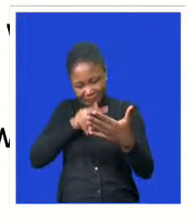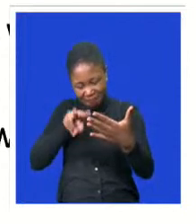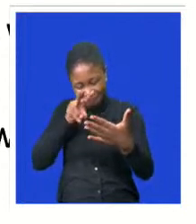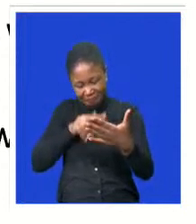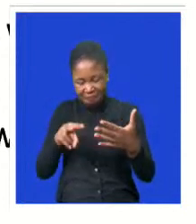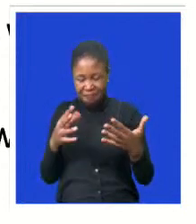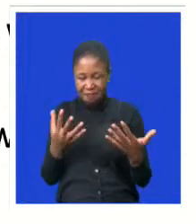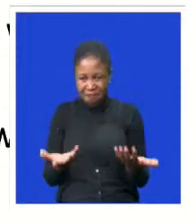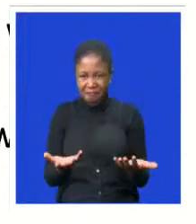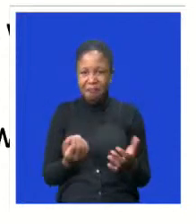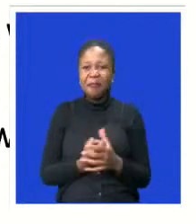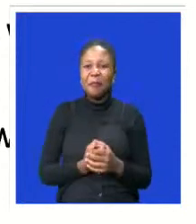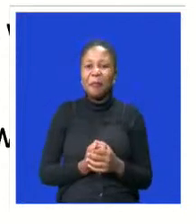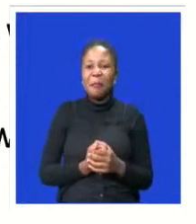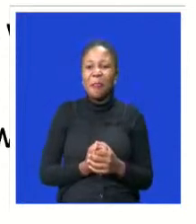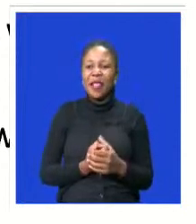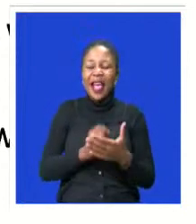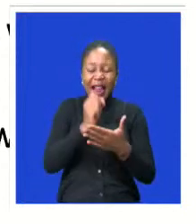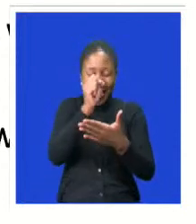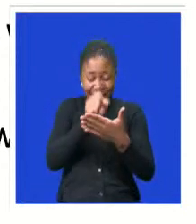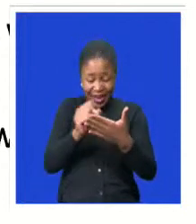the language